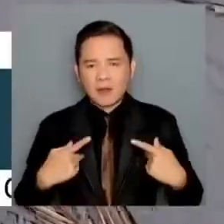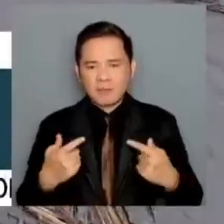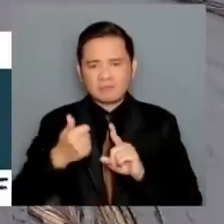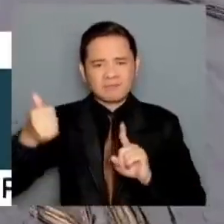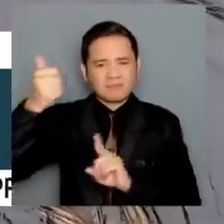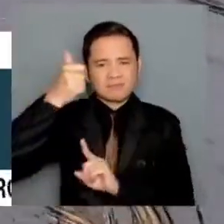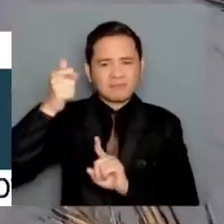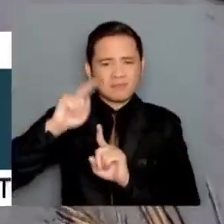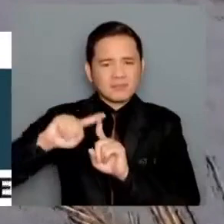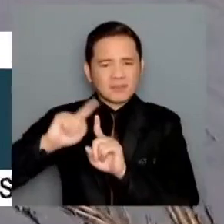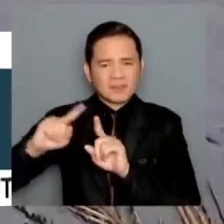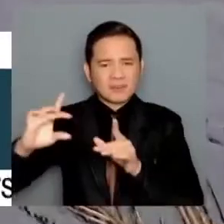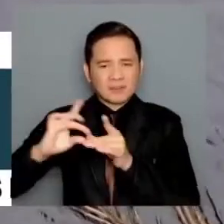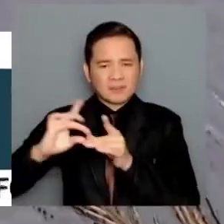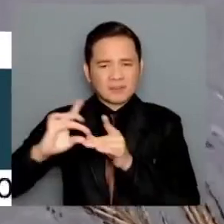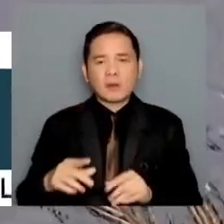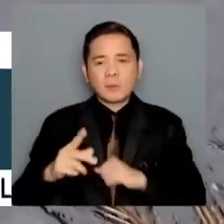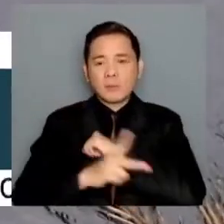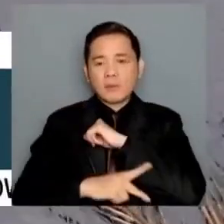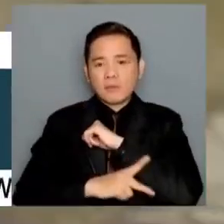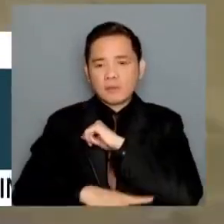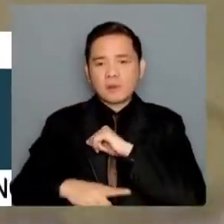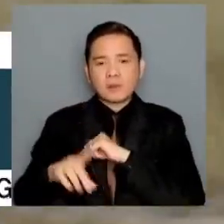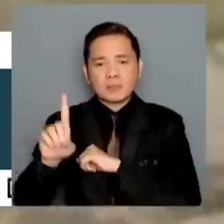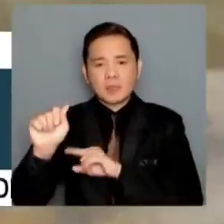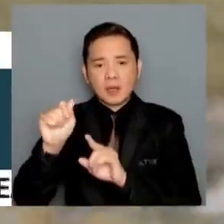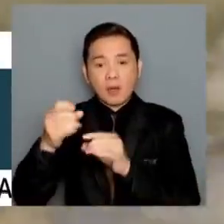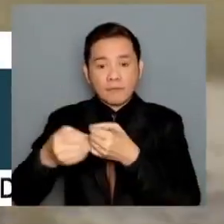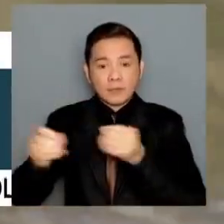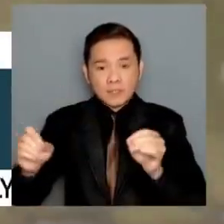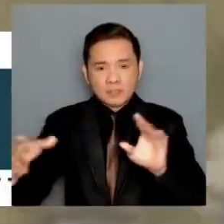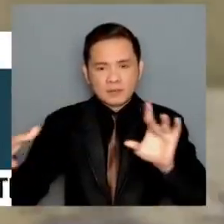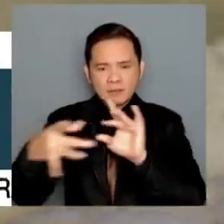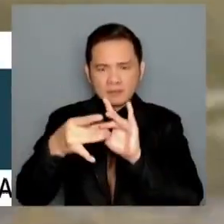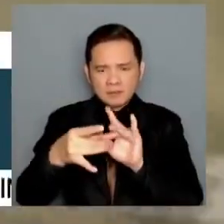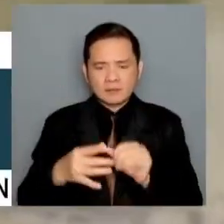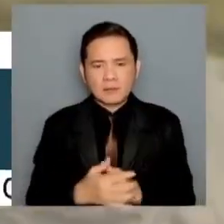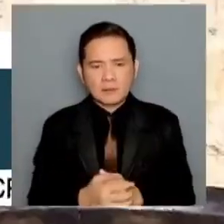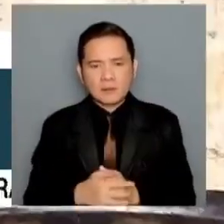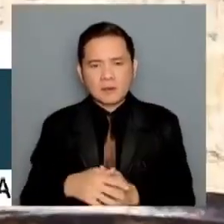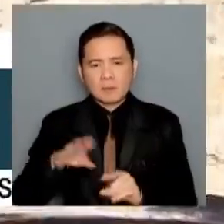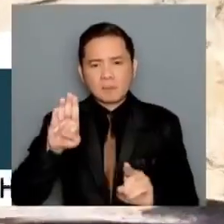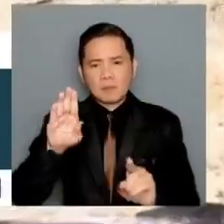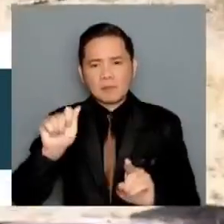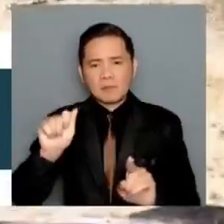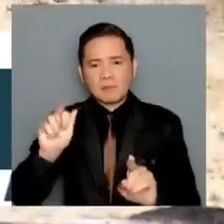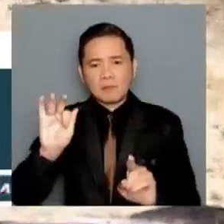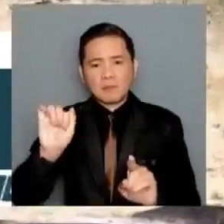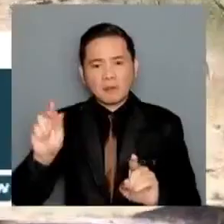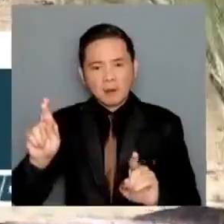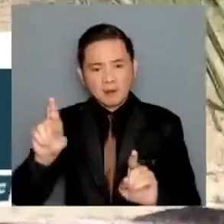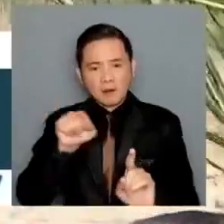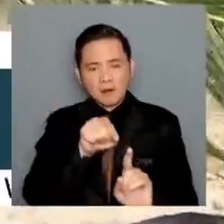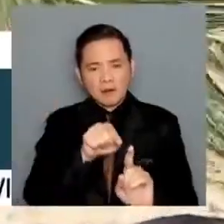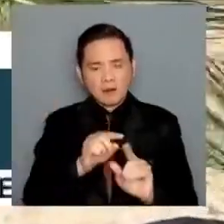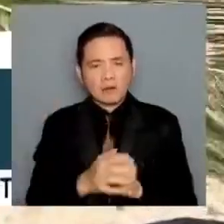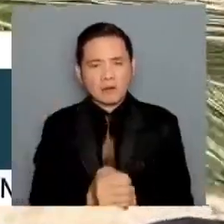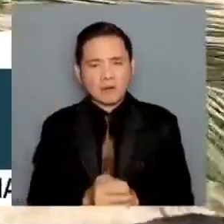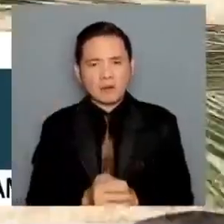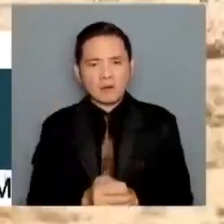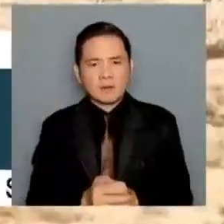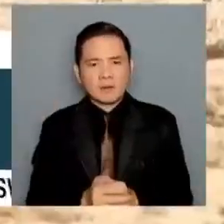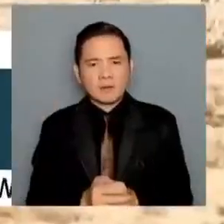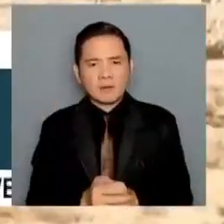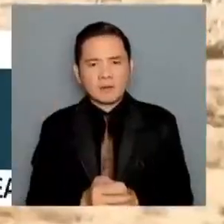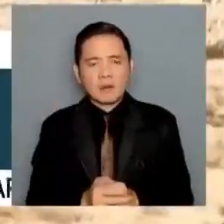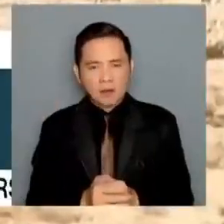provincial agriculture office, our social care office. Before, they were now preparing first the distribution of food